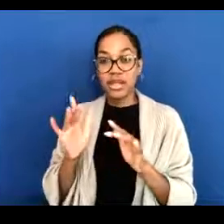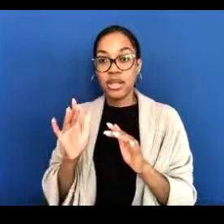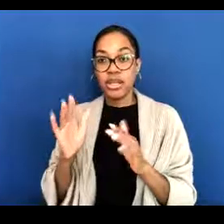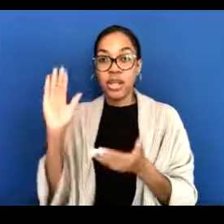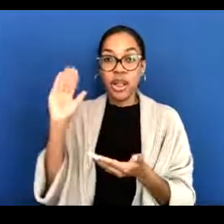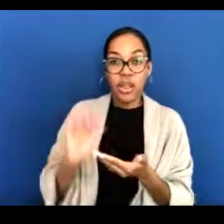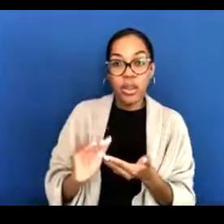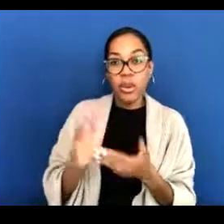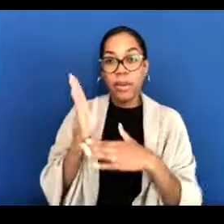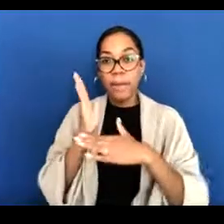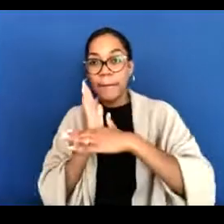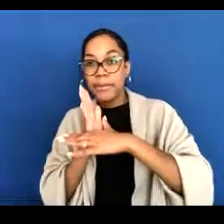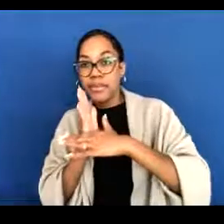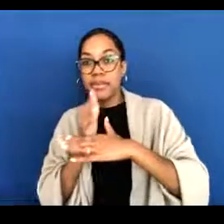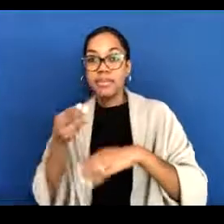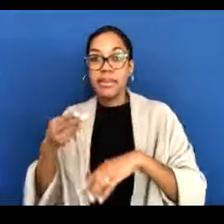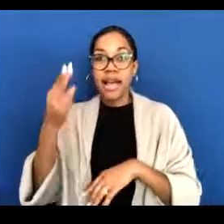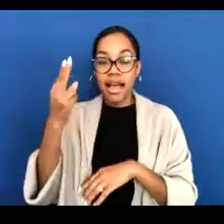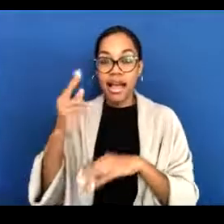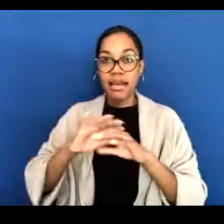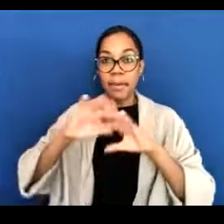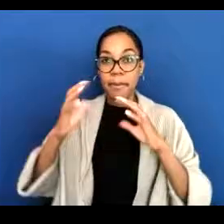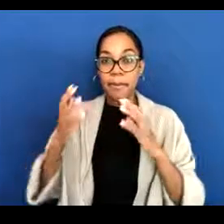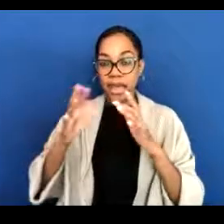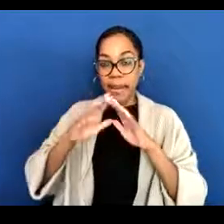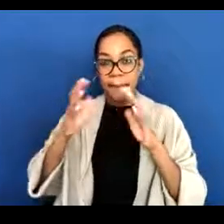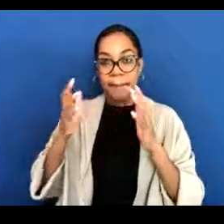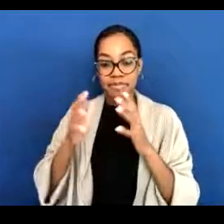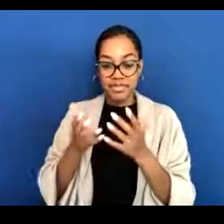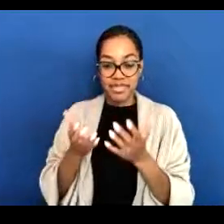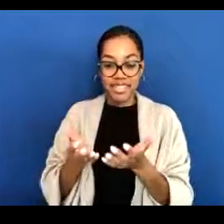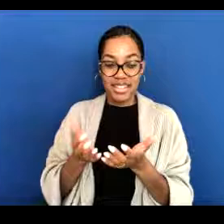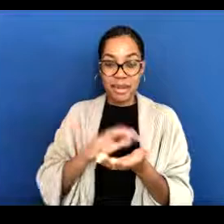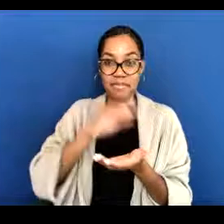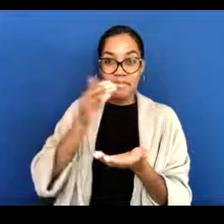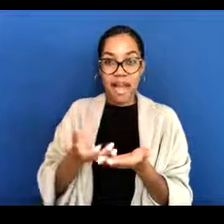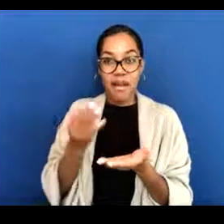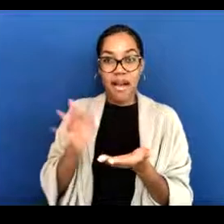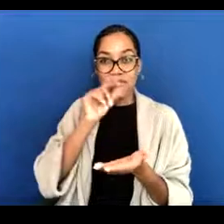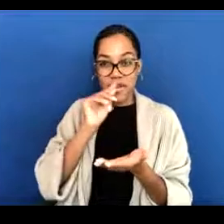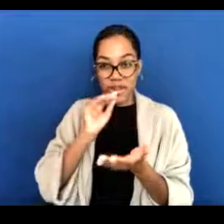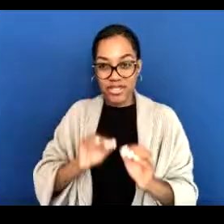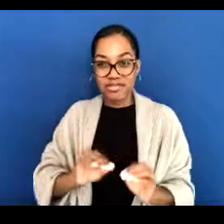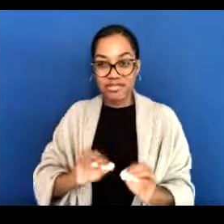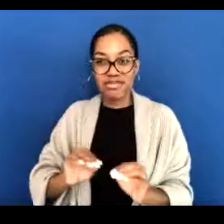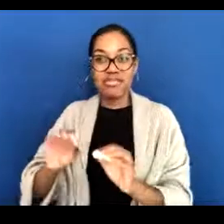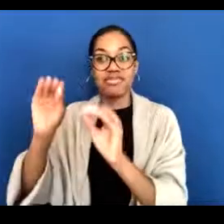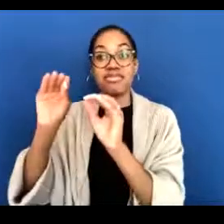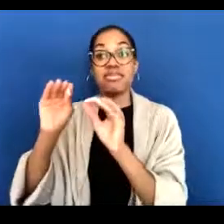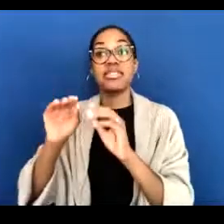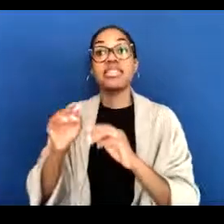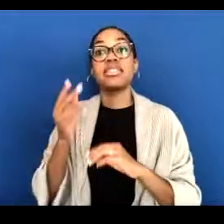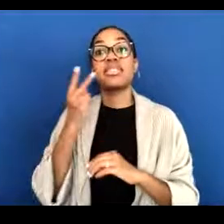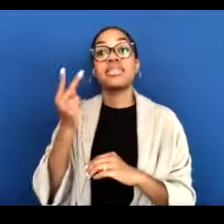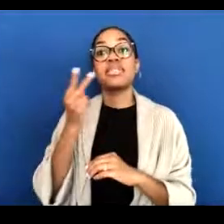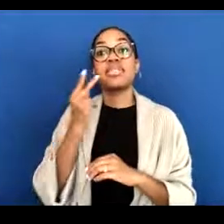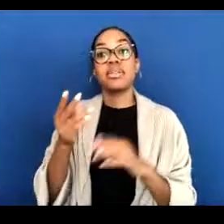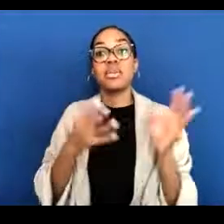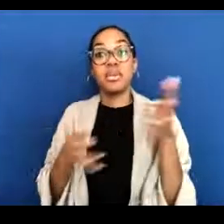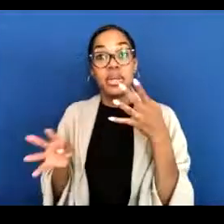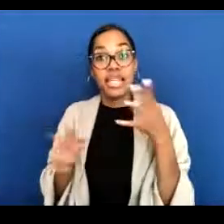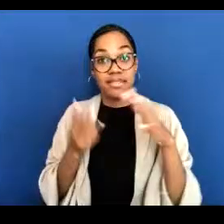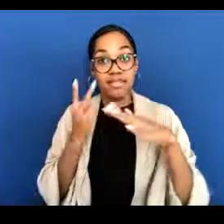actually migrating in real time here. This is actually uses National Weather Service radar data, National Weather Service wind forecast data,